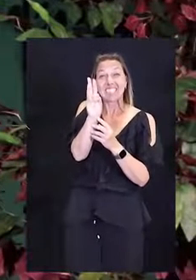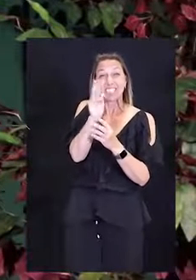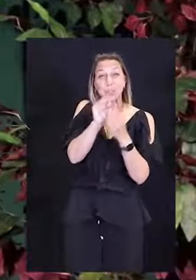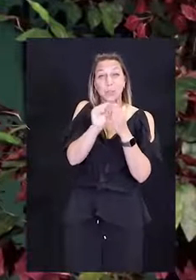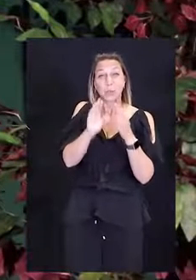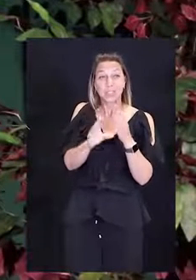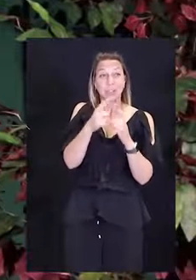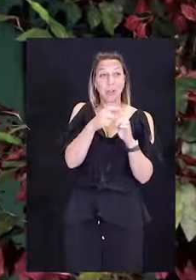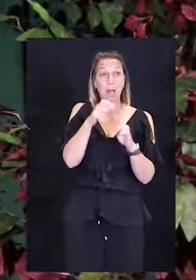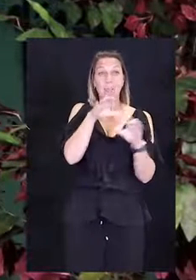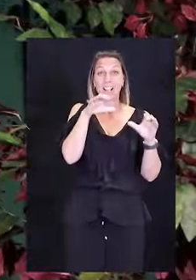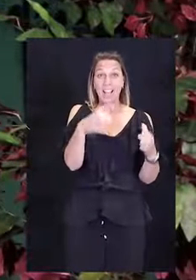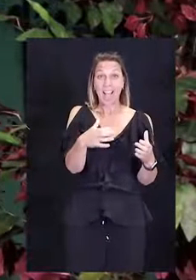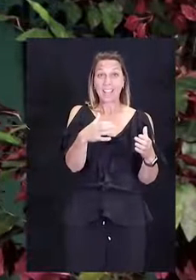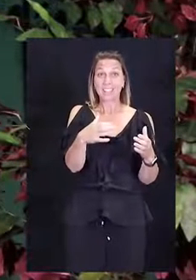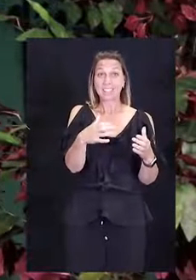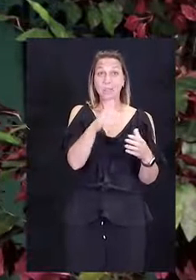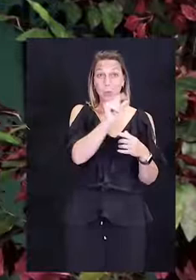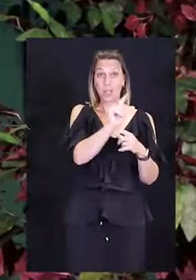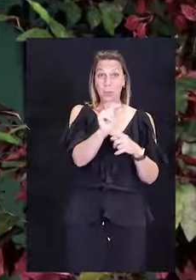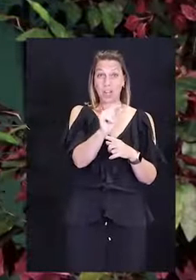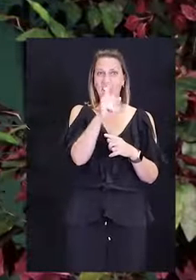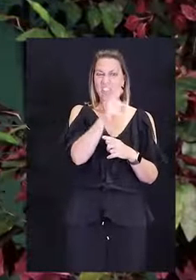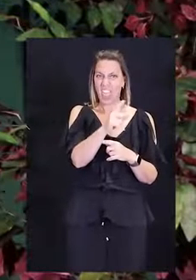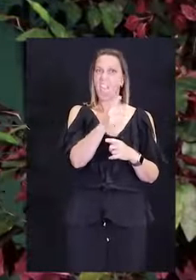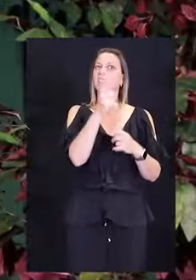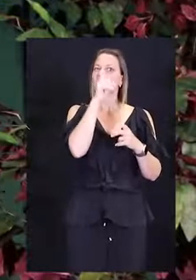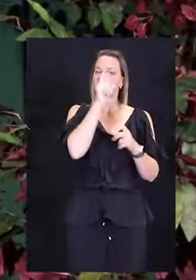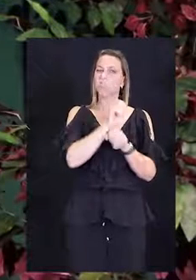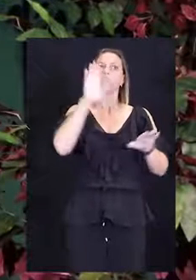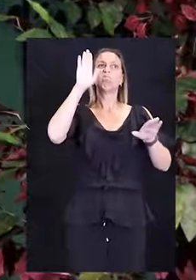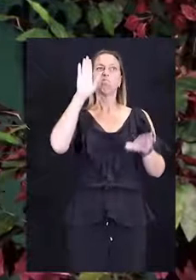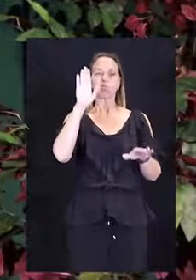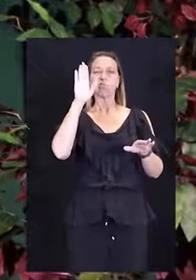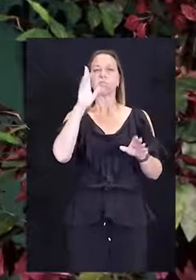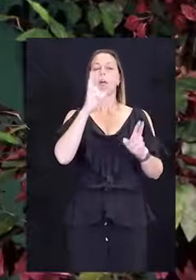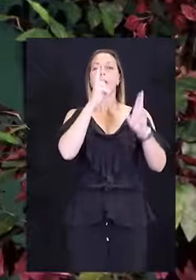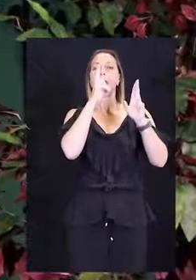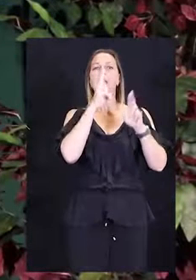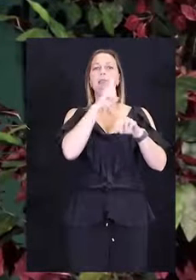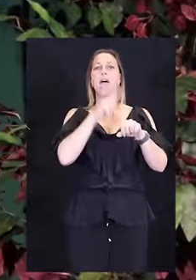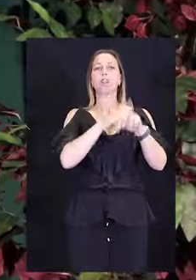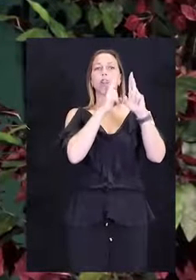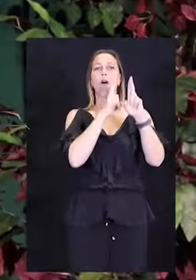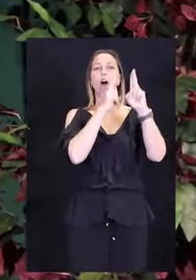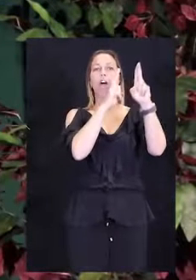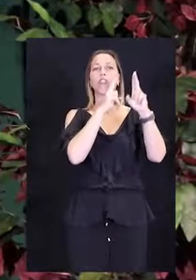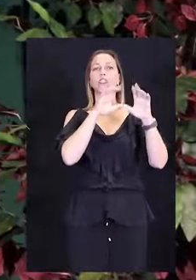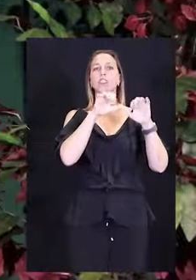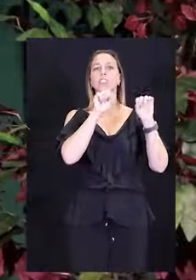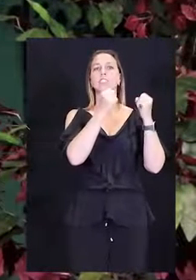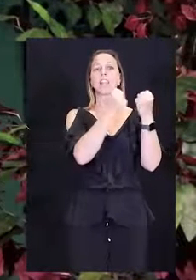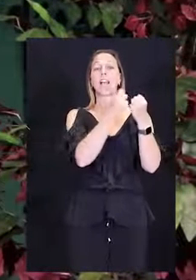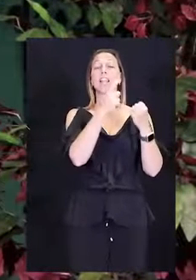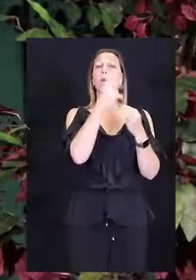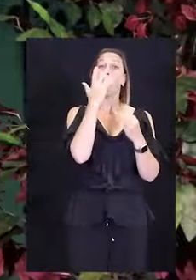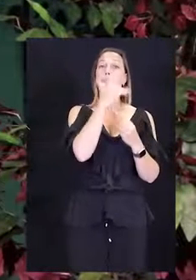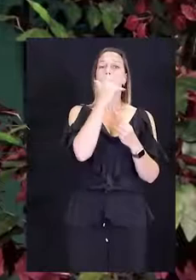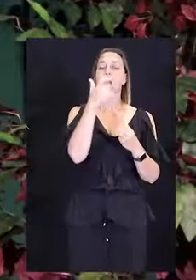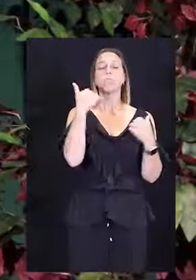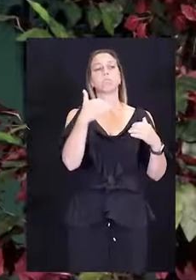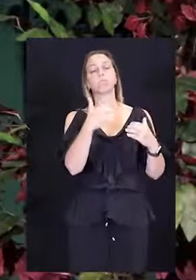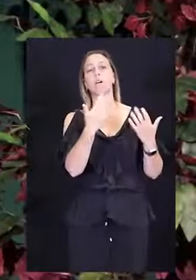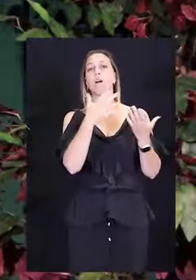116 students in the class of 2020 have been inducted into the prestigious National Honor Society for their superior